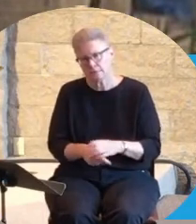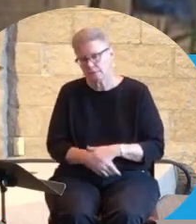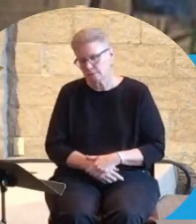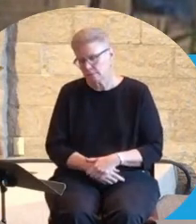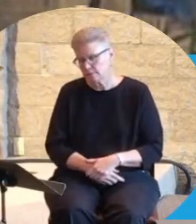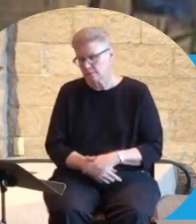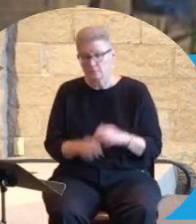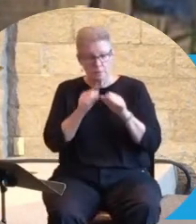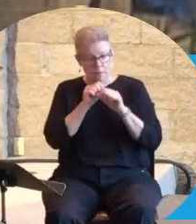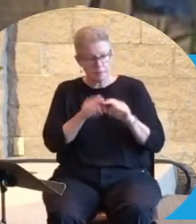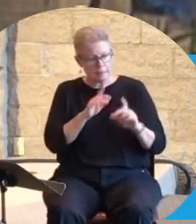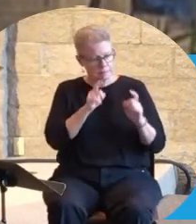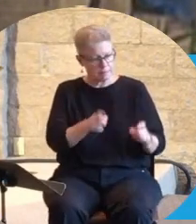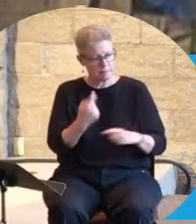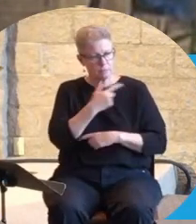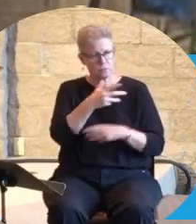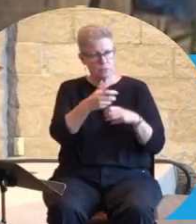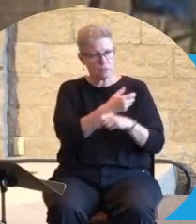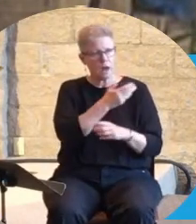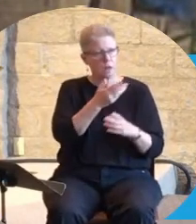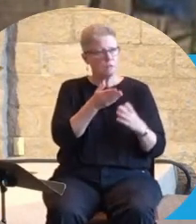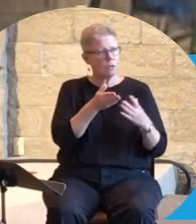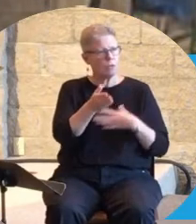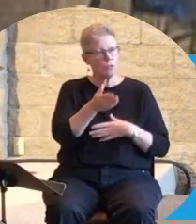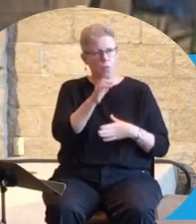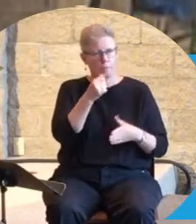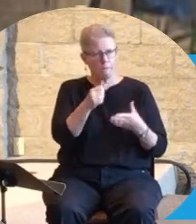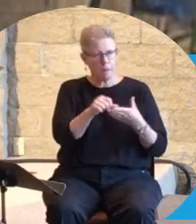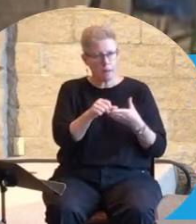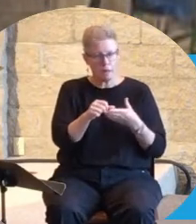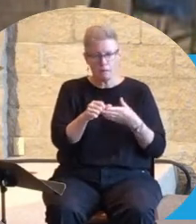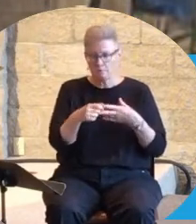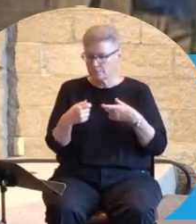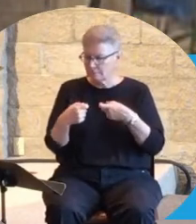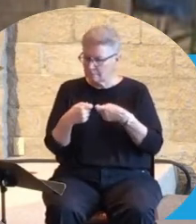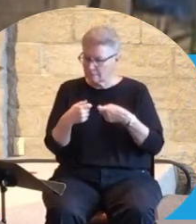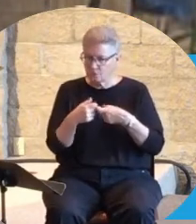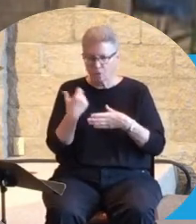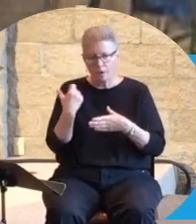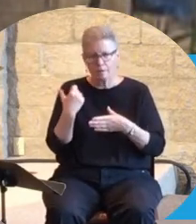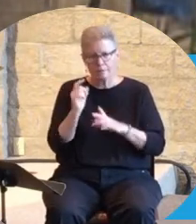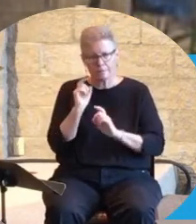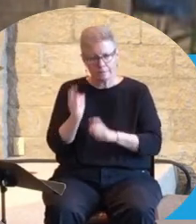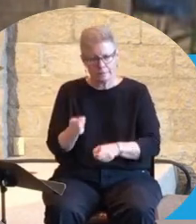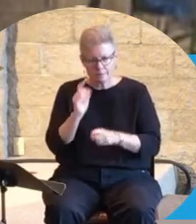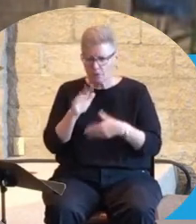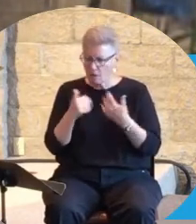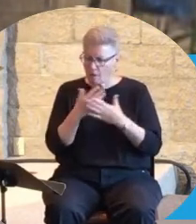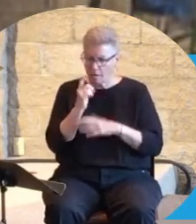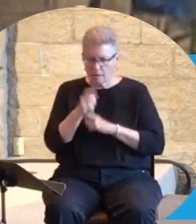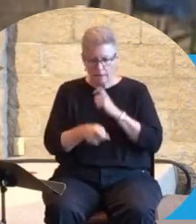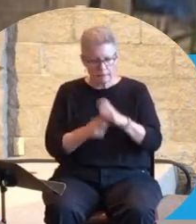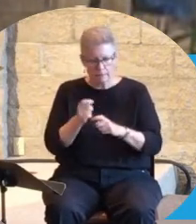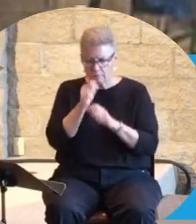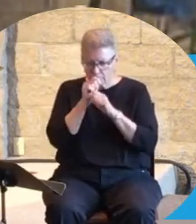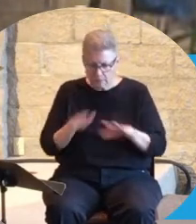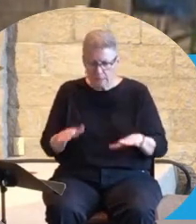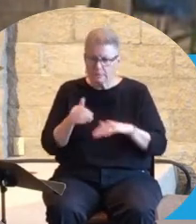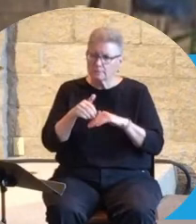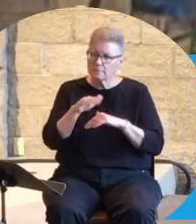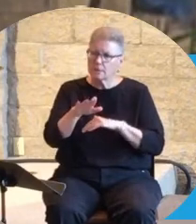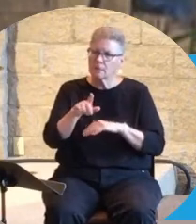We bless the gifts that's been received in the mail, electronic gifts. We bless all of these gifts, and we send them forth